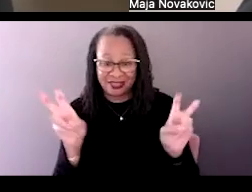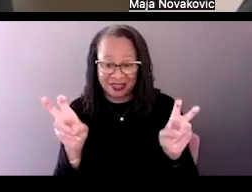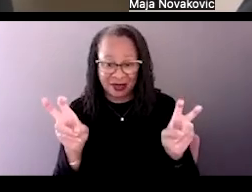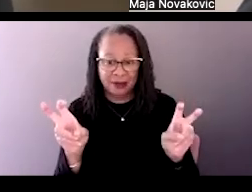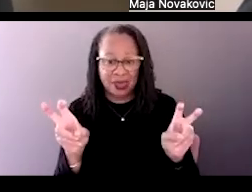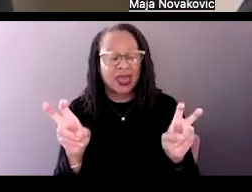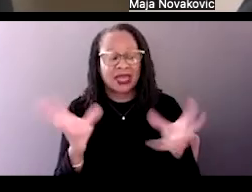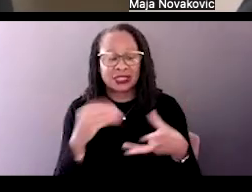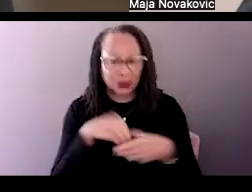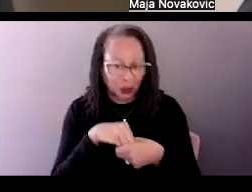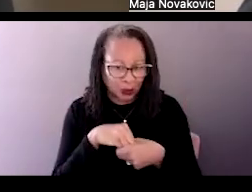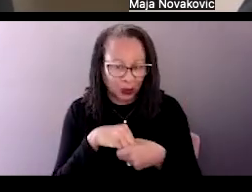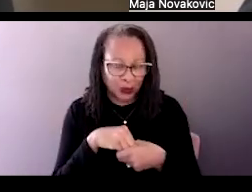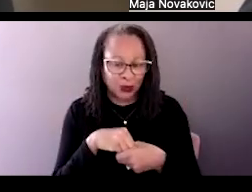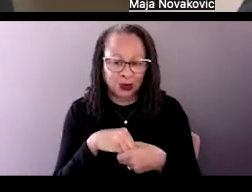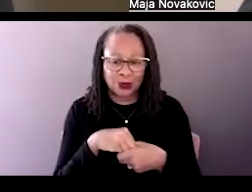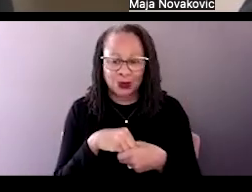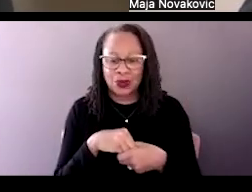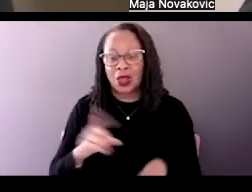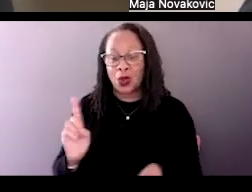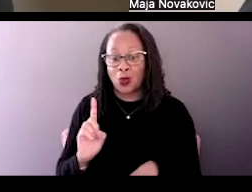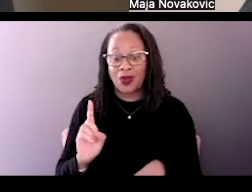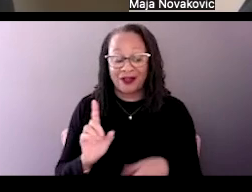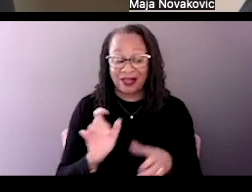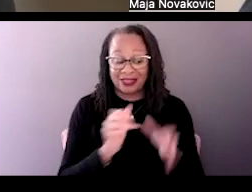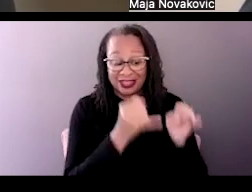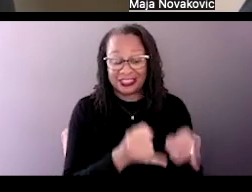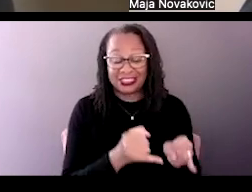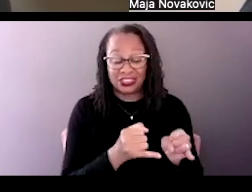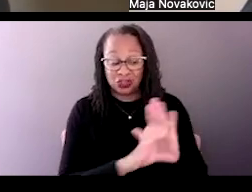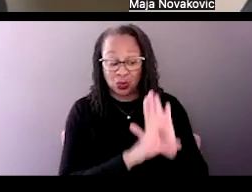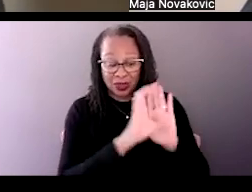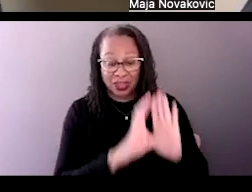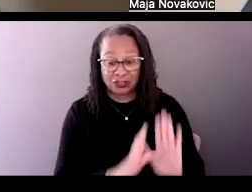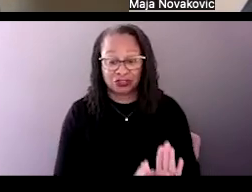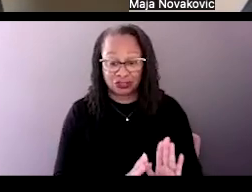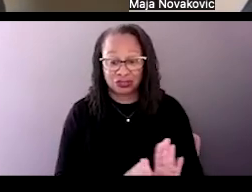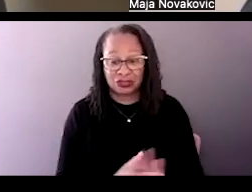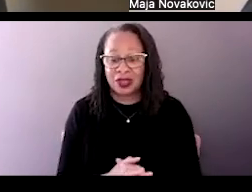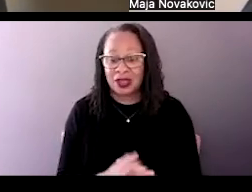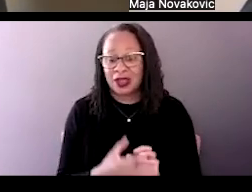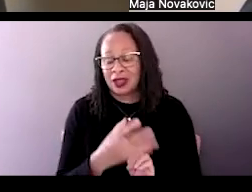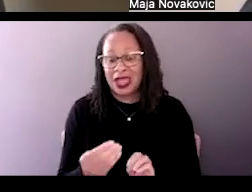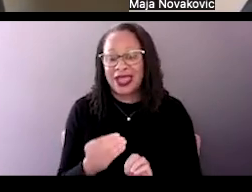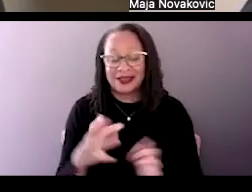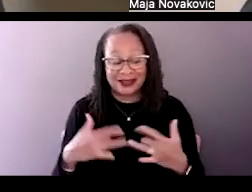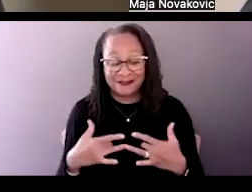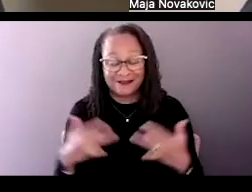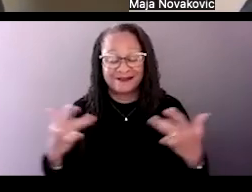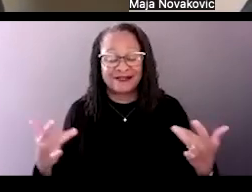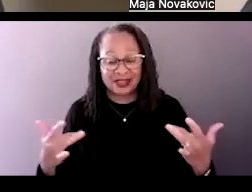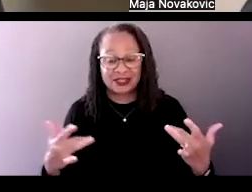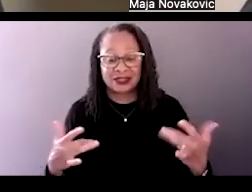included, in which individual characters and events